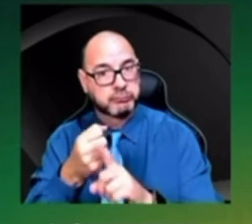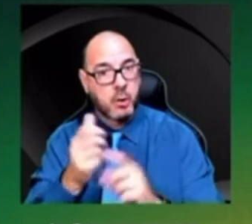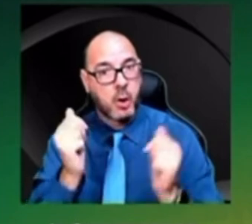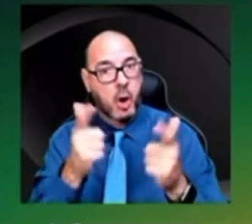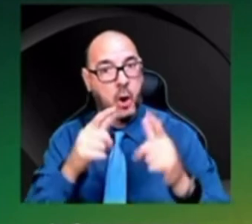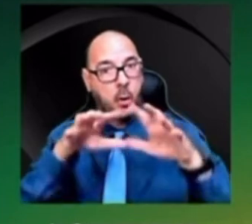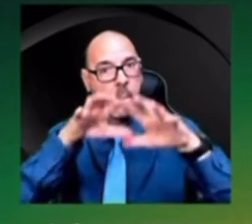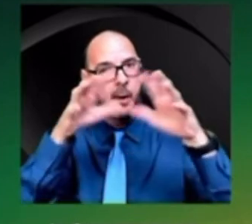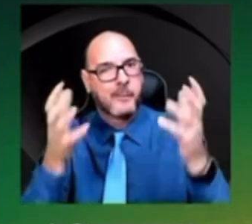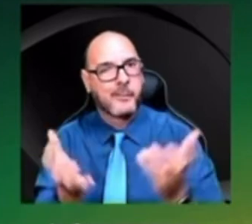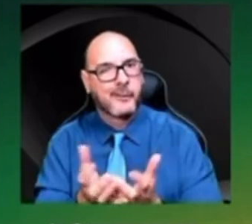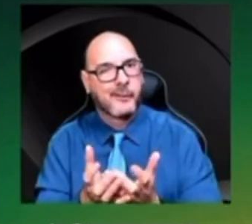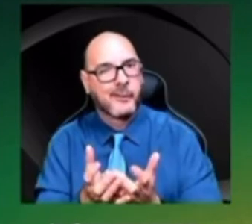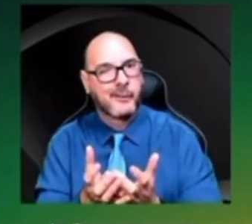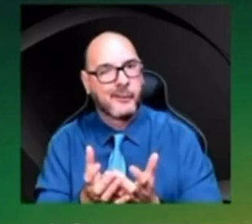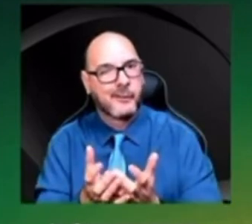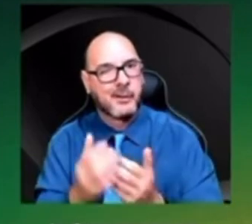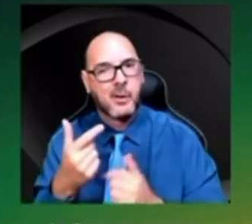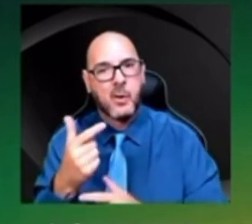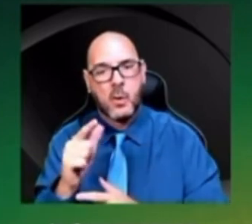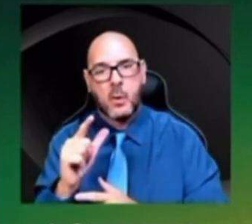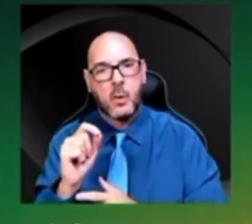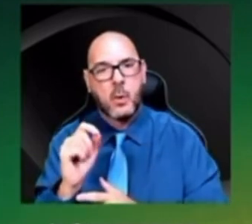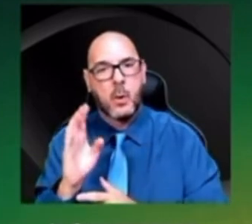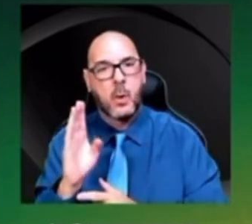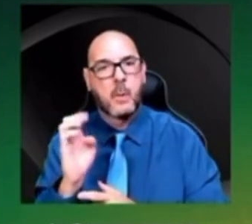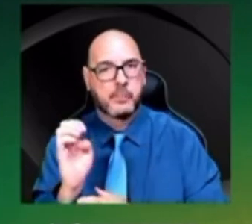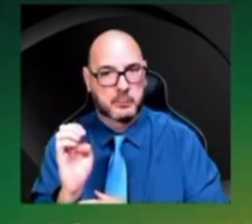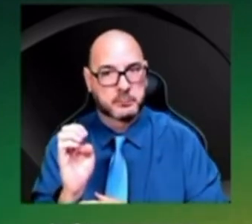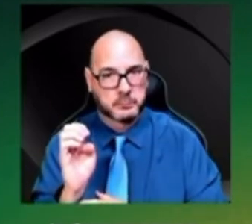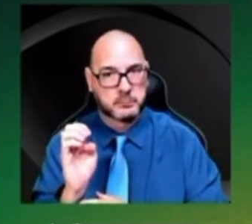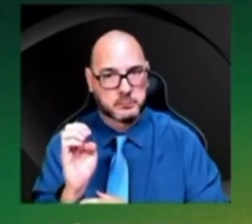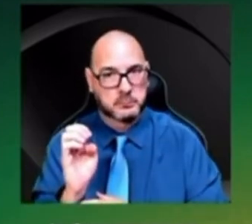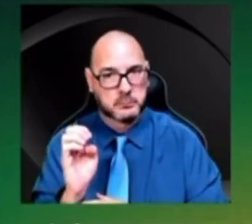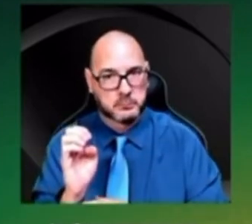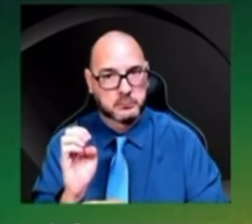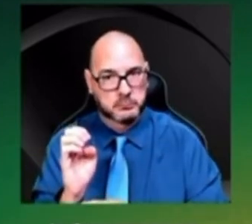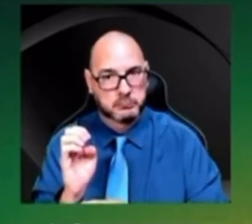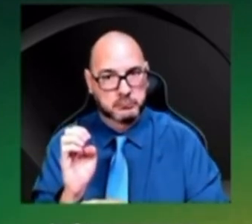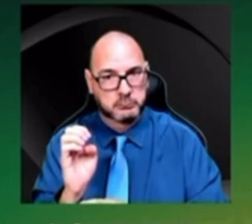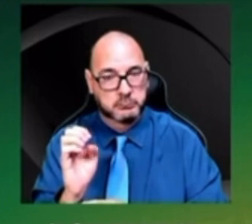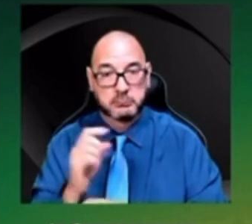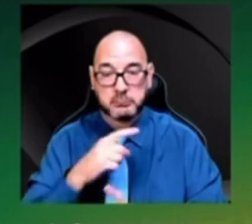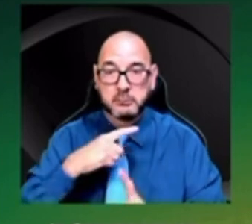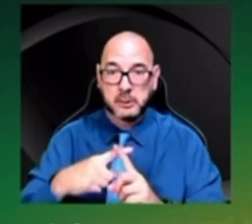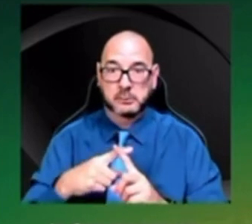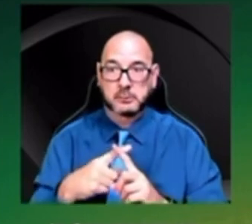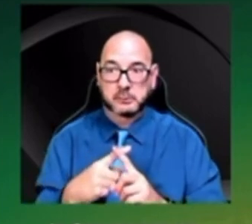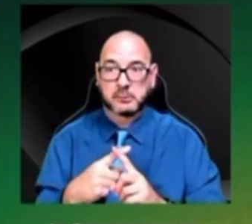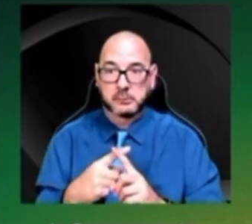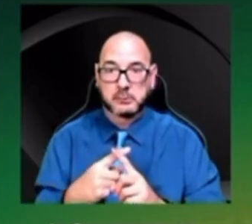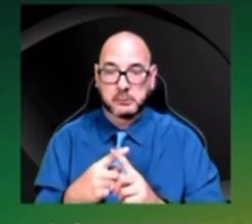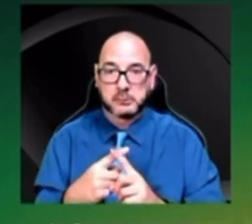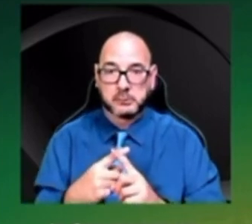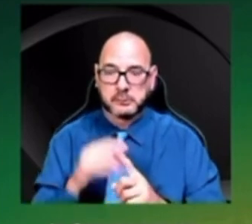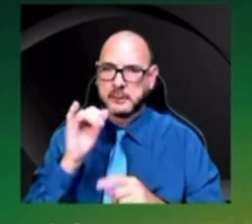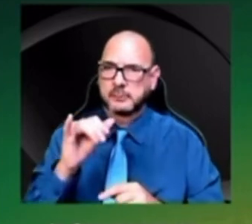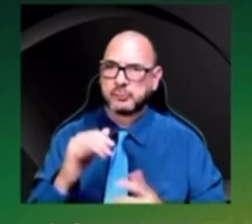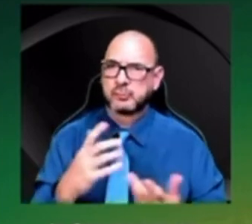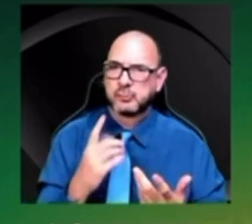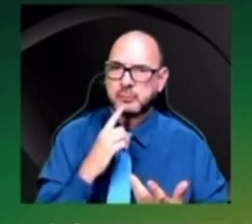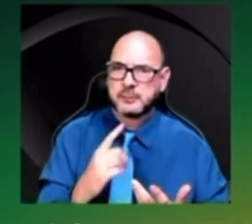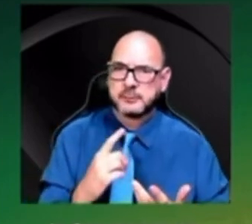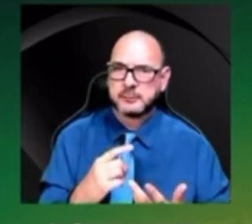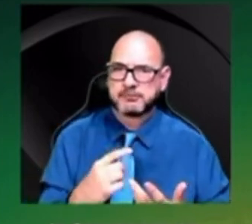for partnerships in digital solutions as she pointed to discrepancies across Africa. For these, she vowed